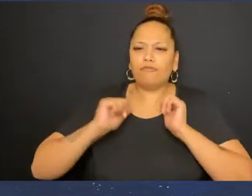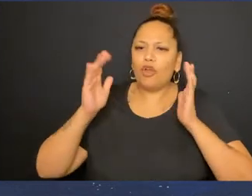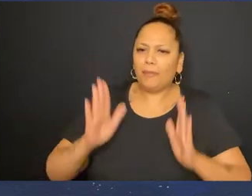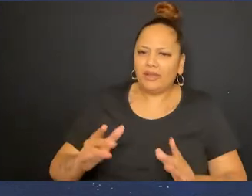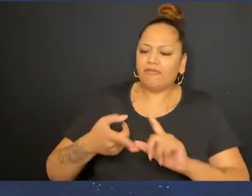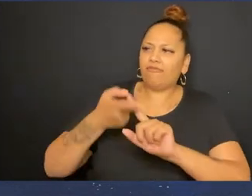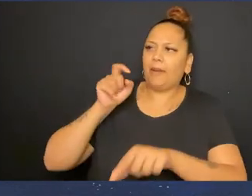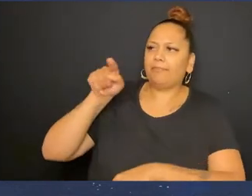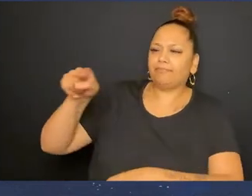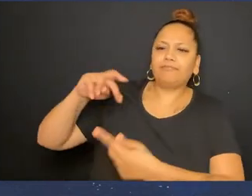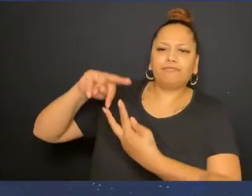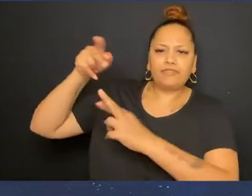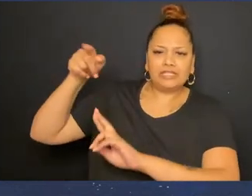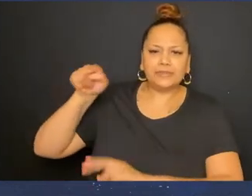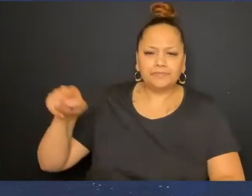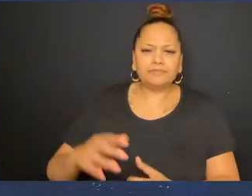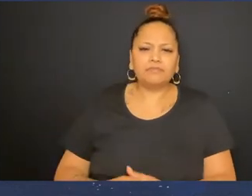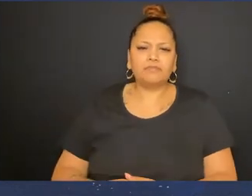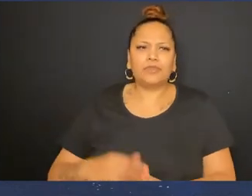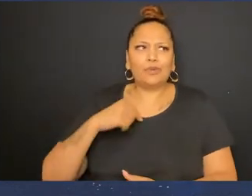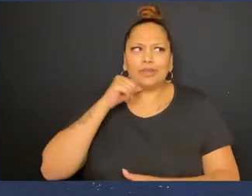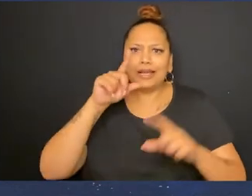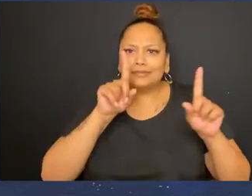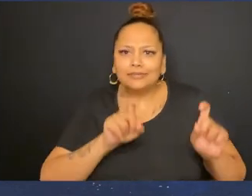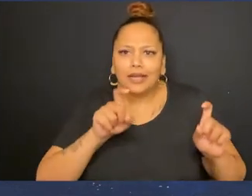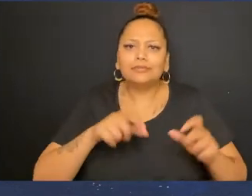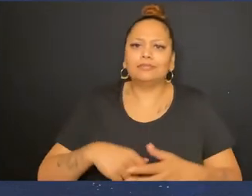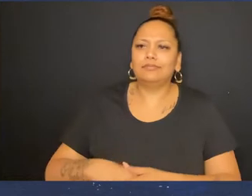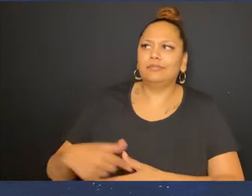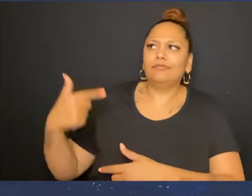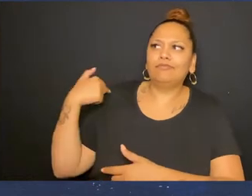protect The performers From the virus We weren't being tested